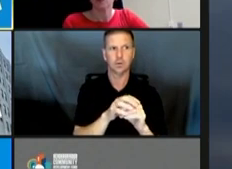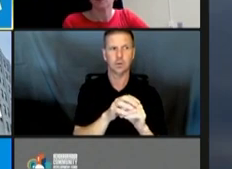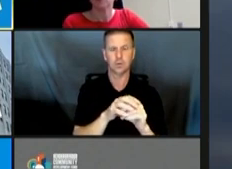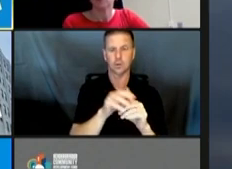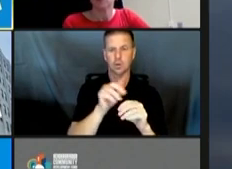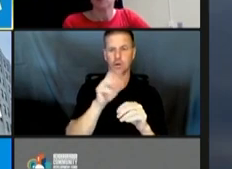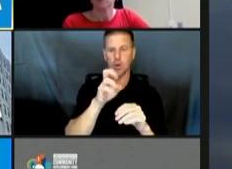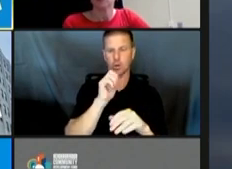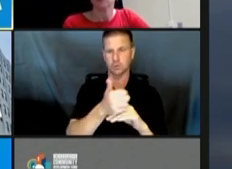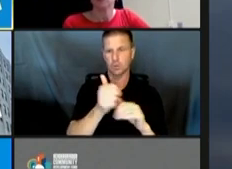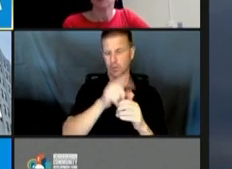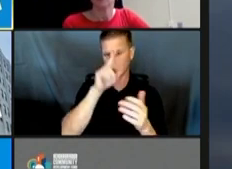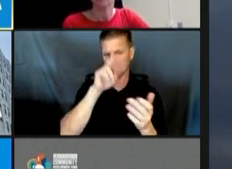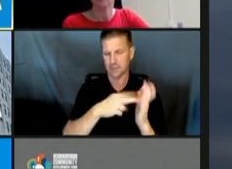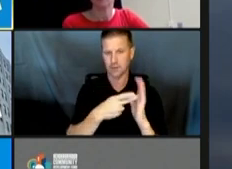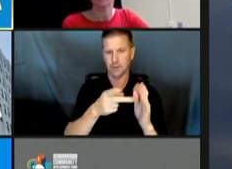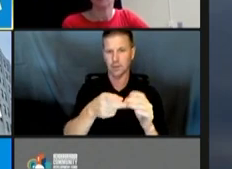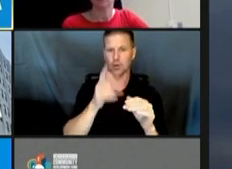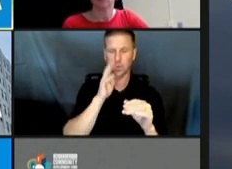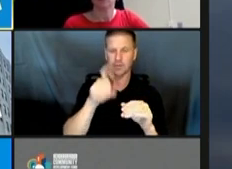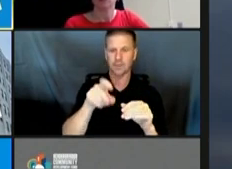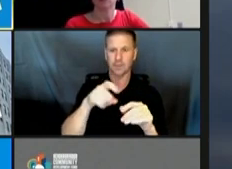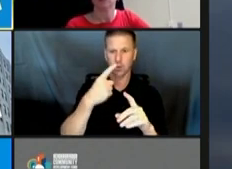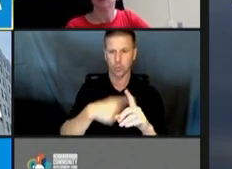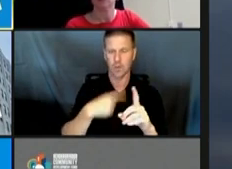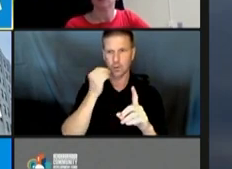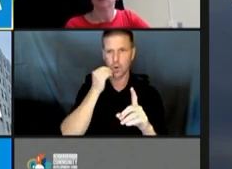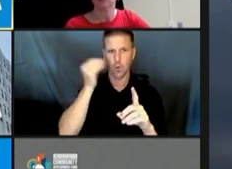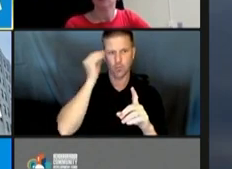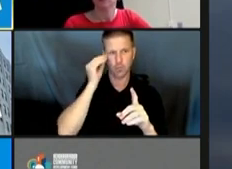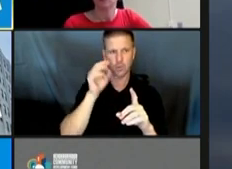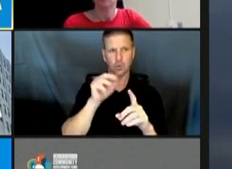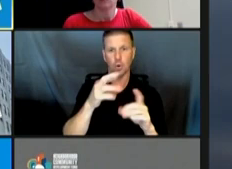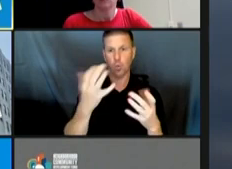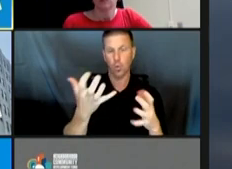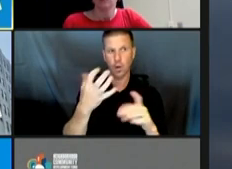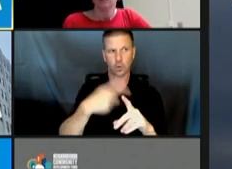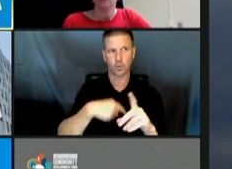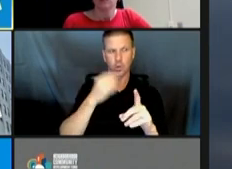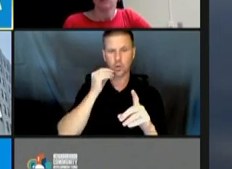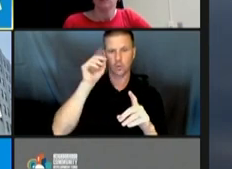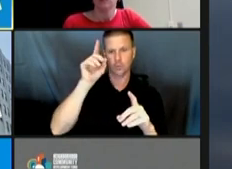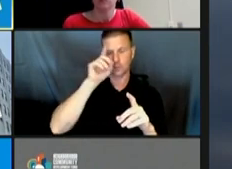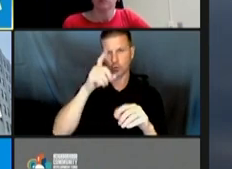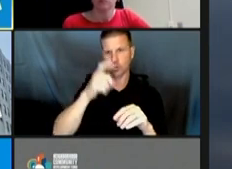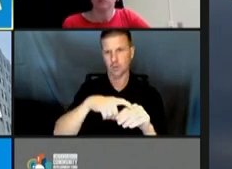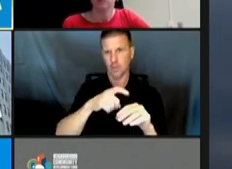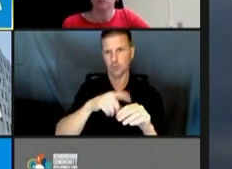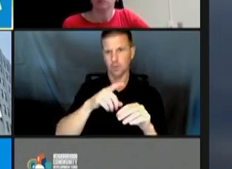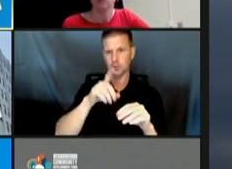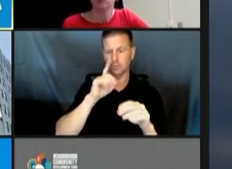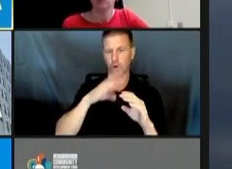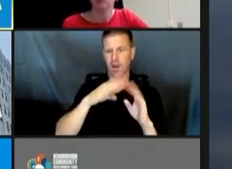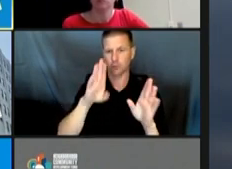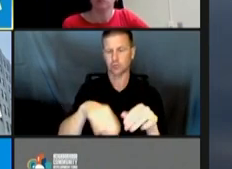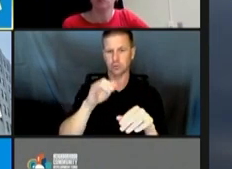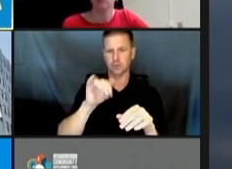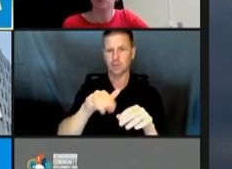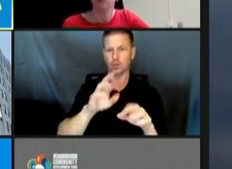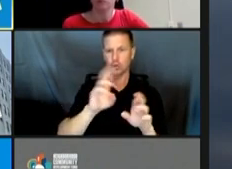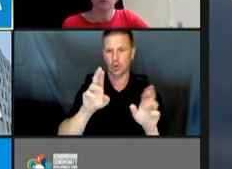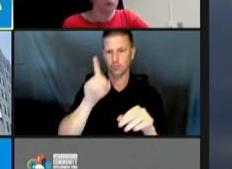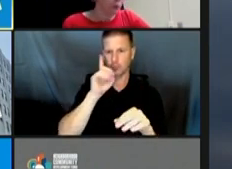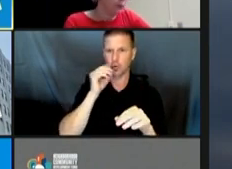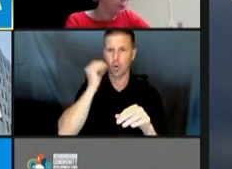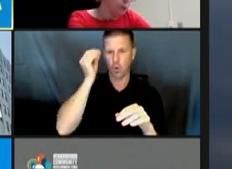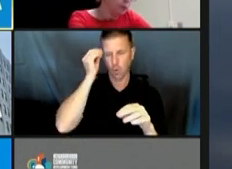setting out with the intention that they will need to rent the home or want to rent the home for some amount of time to a household that's getting ready for home